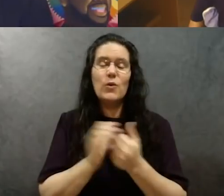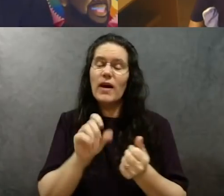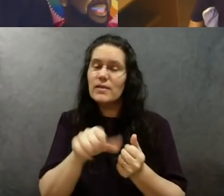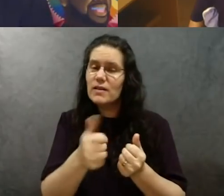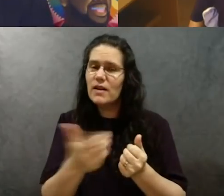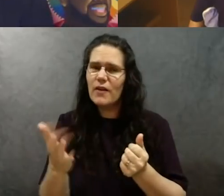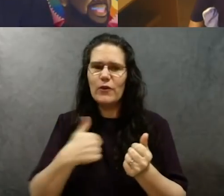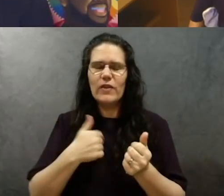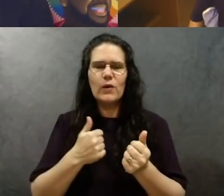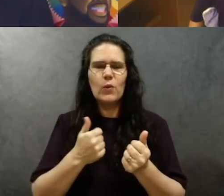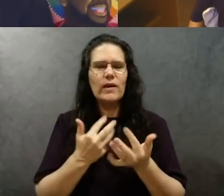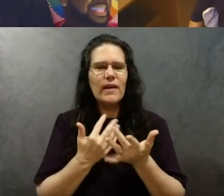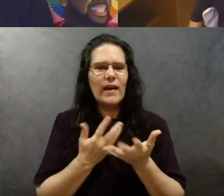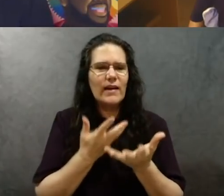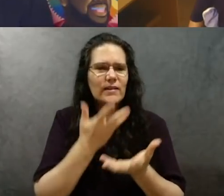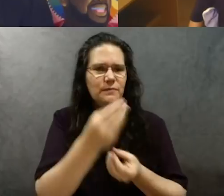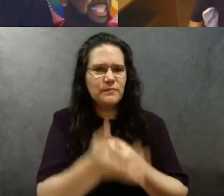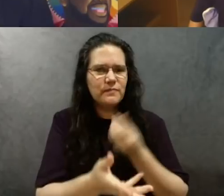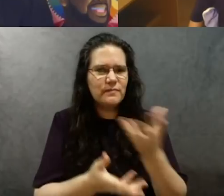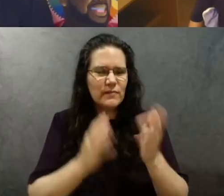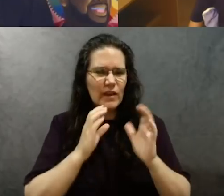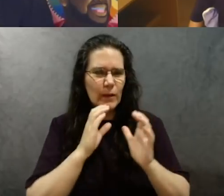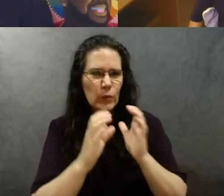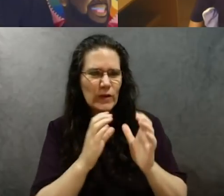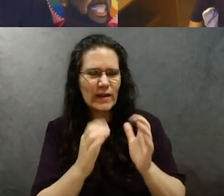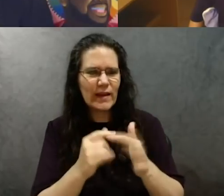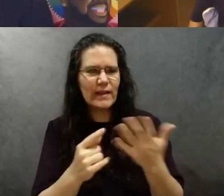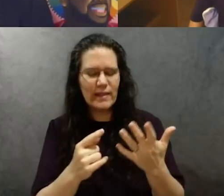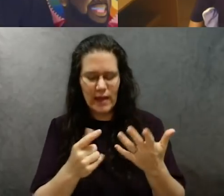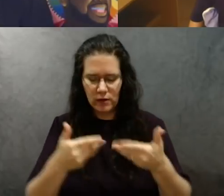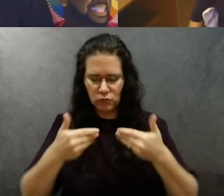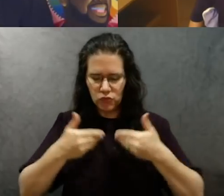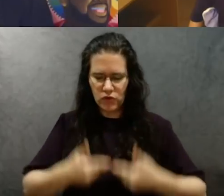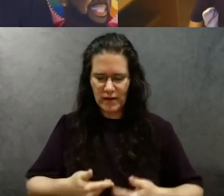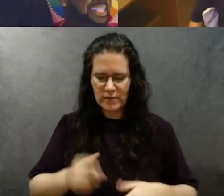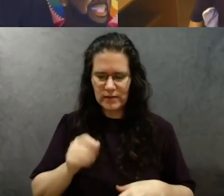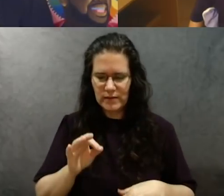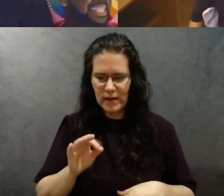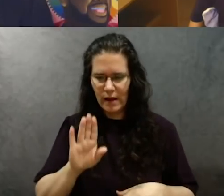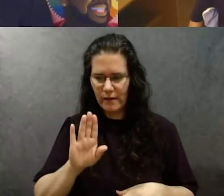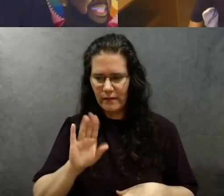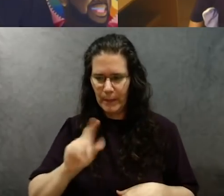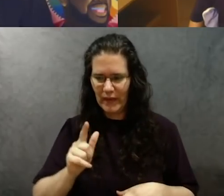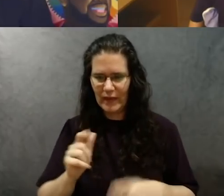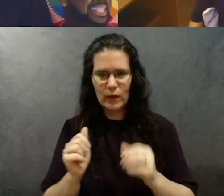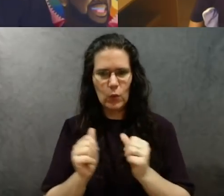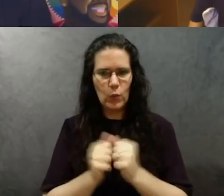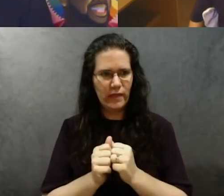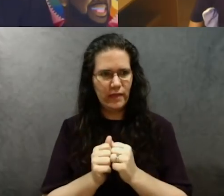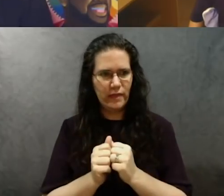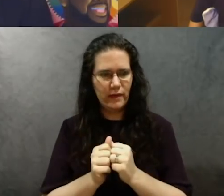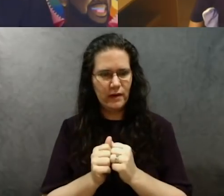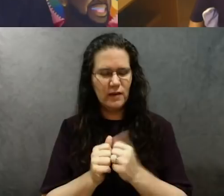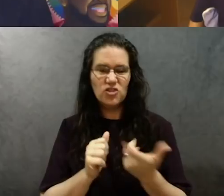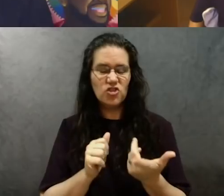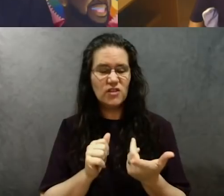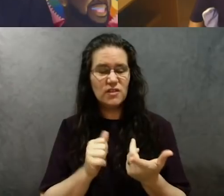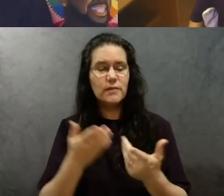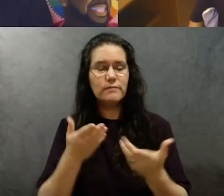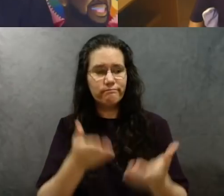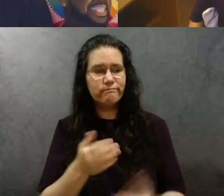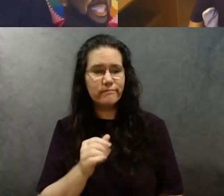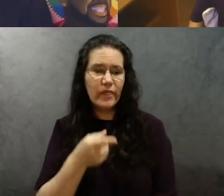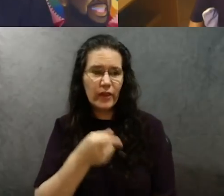is that presence of being with, in a way in which we're just like, yeah, there you are. You know, there's